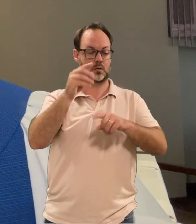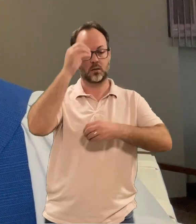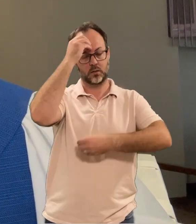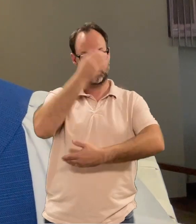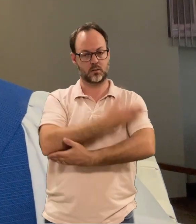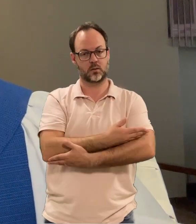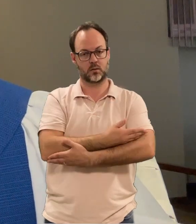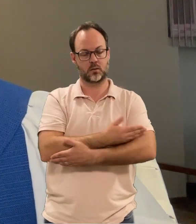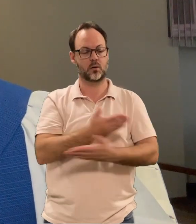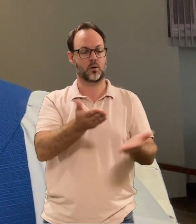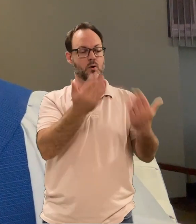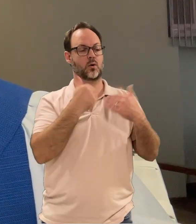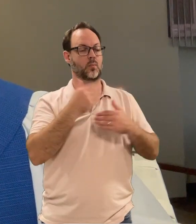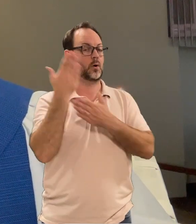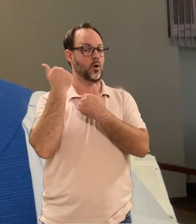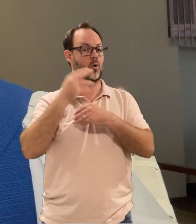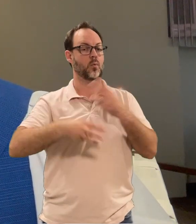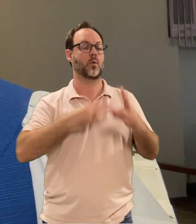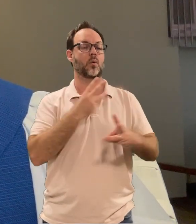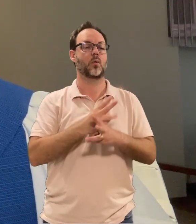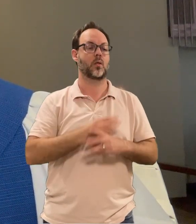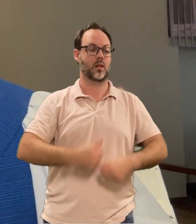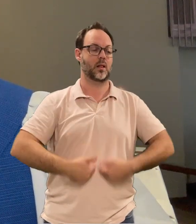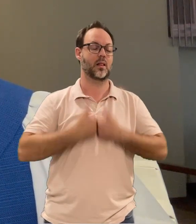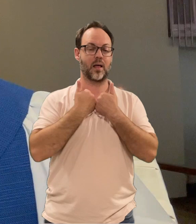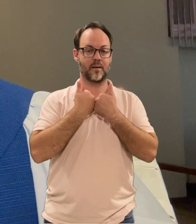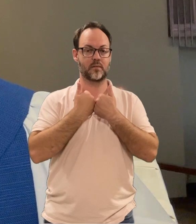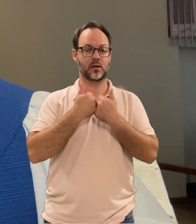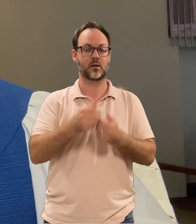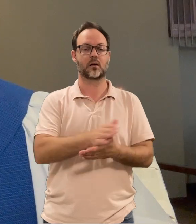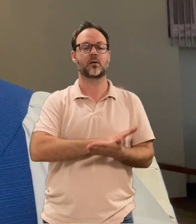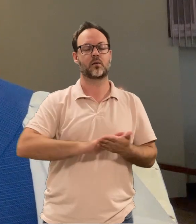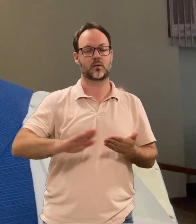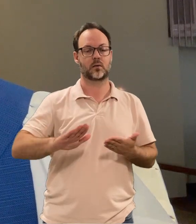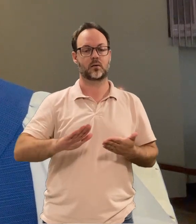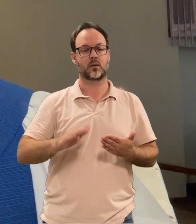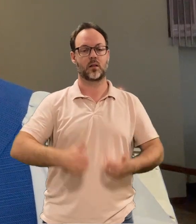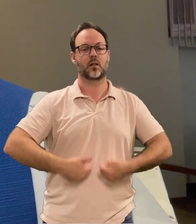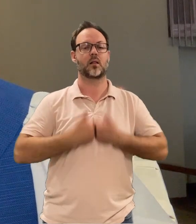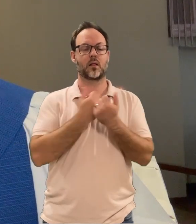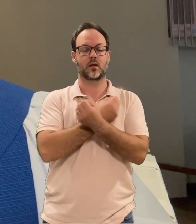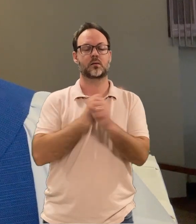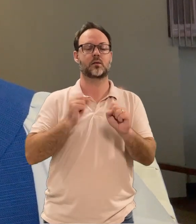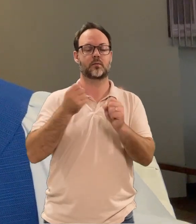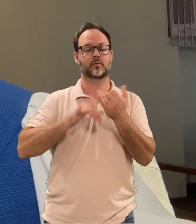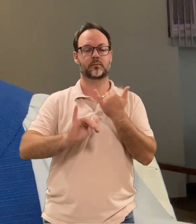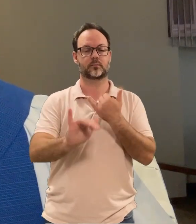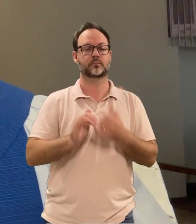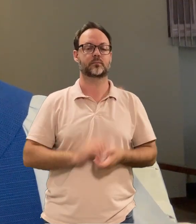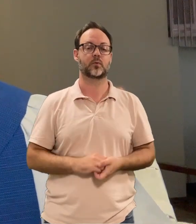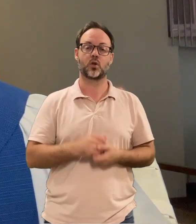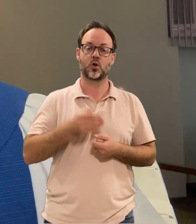God who sent his son to bring hope to the world, life, forgiveness, and